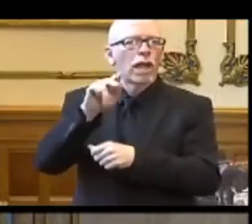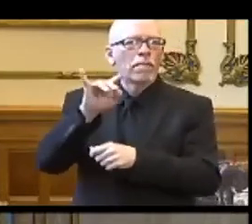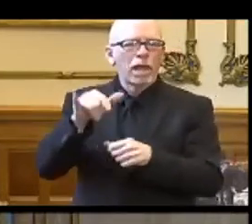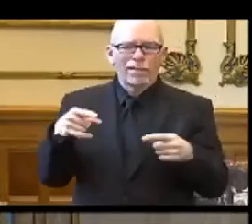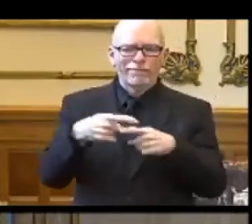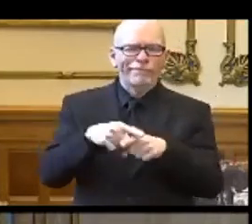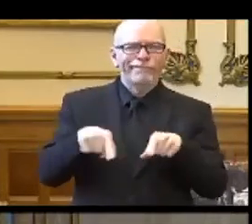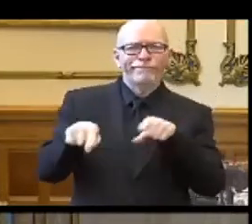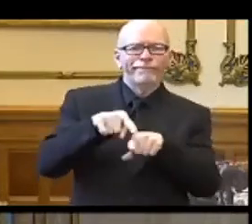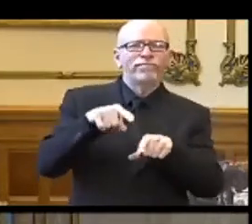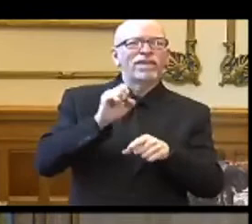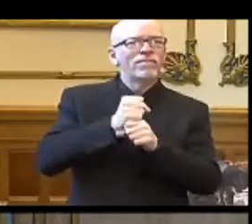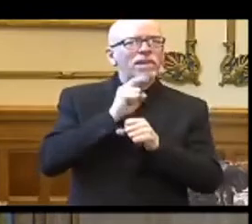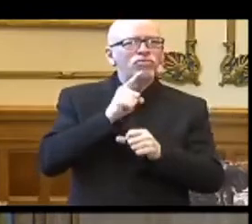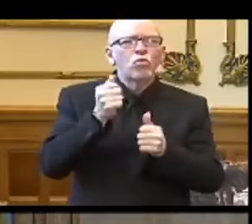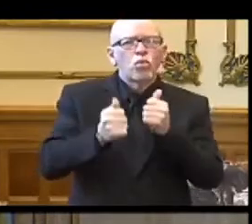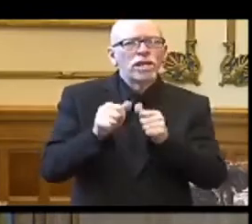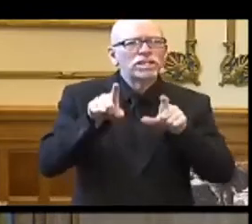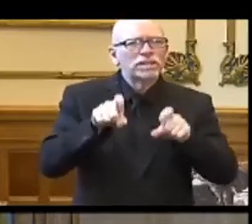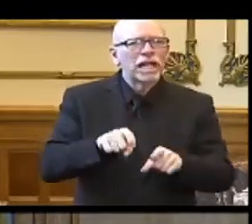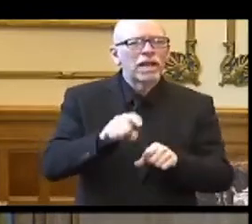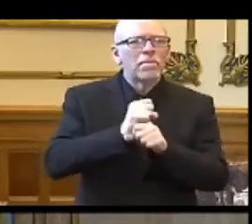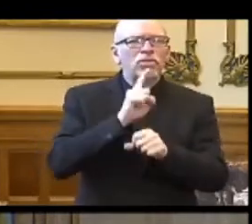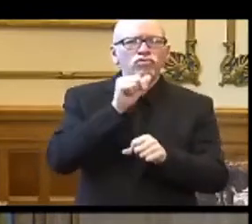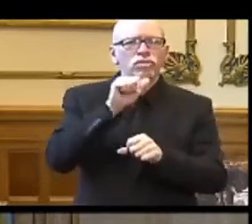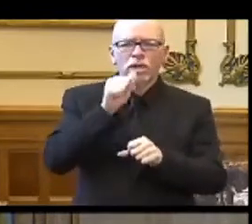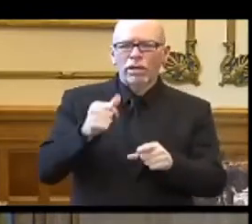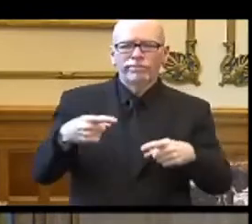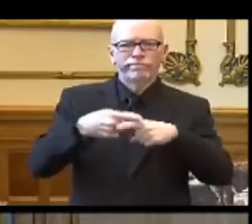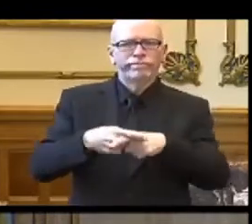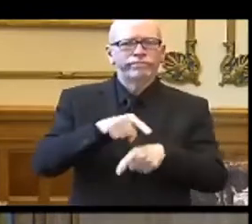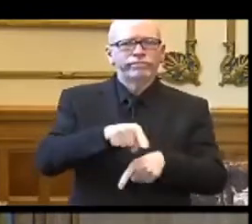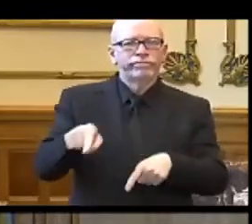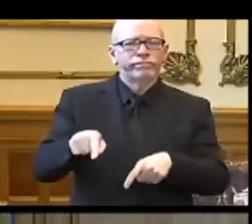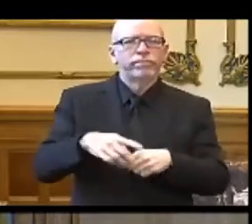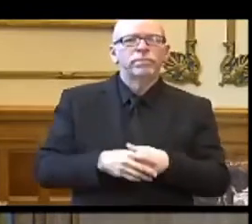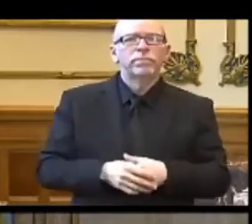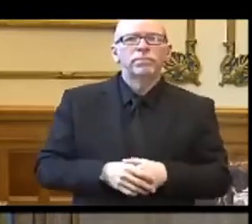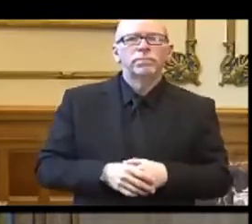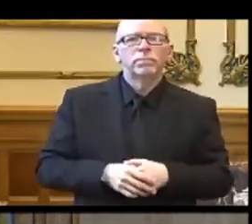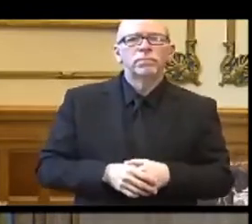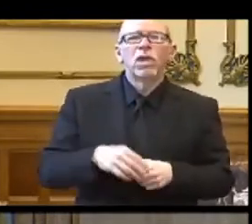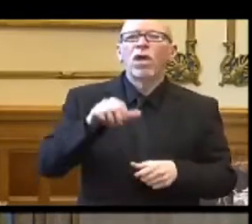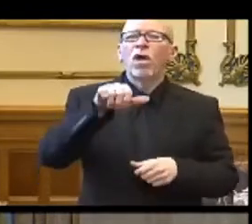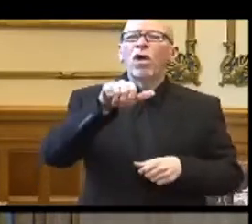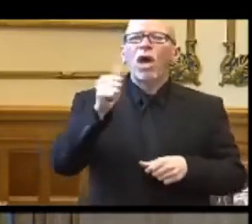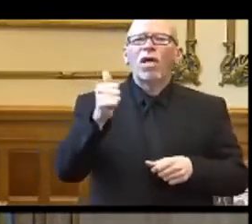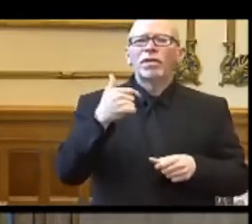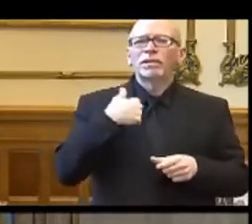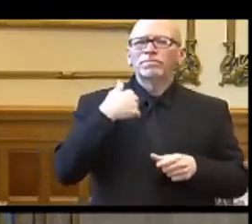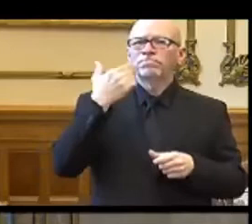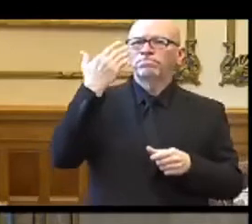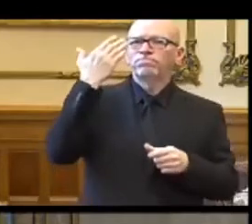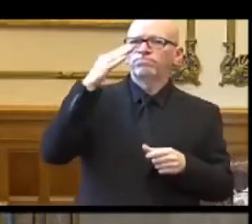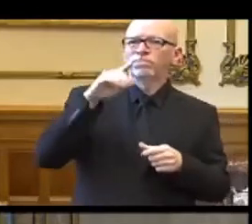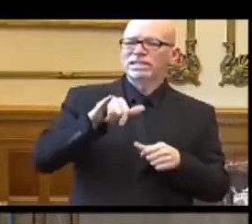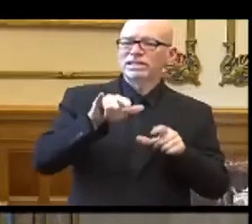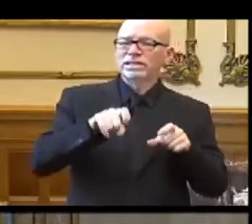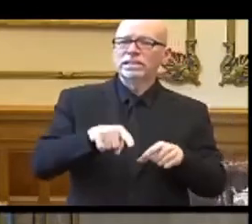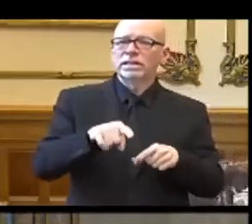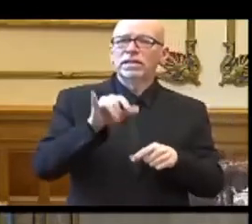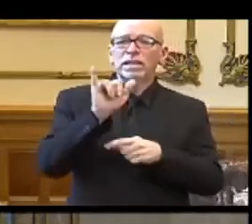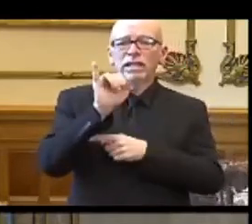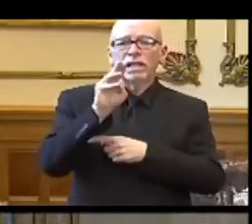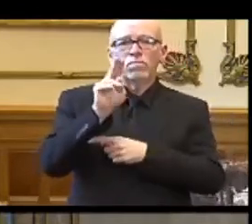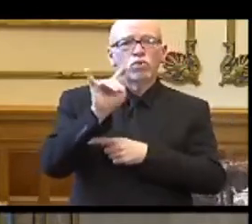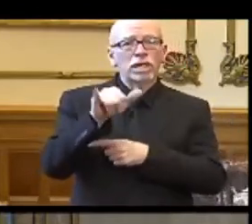which test this is and make sure that it is not cross-reacting. The other thing that we don't know about this test is how long does that